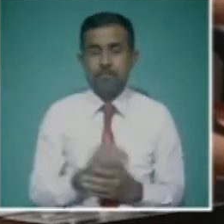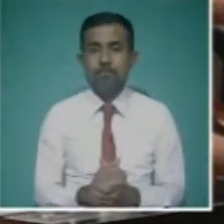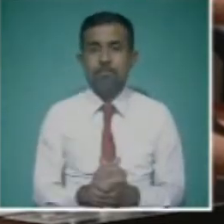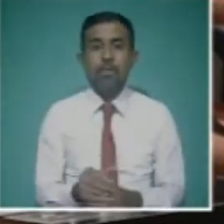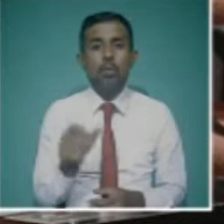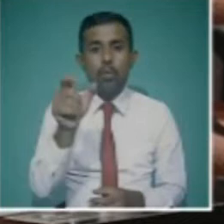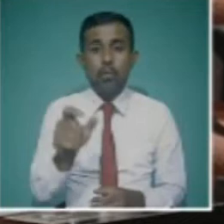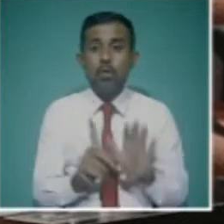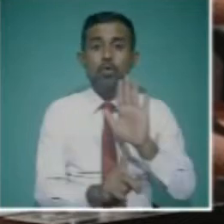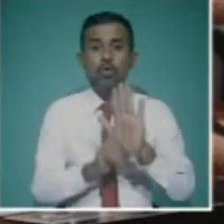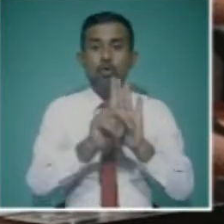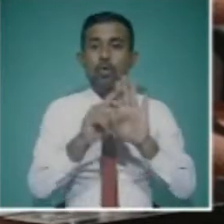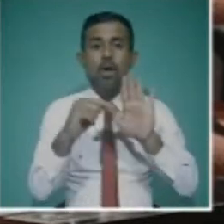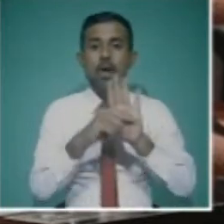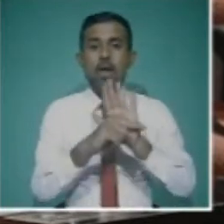Northeast, particularly the Tamils,